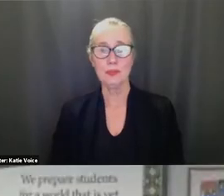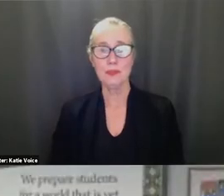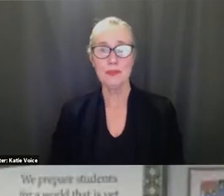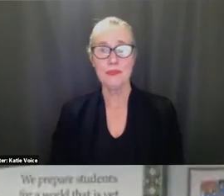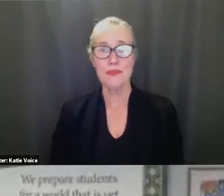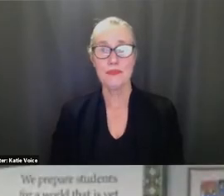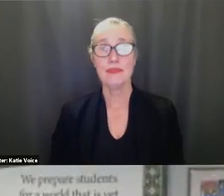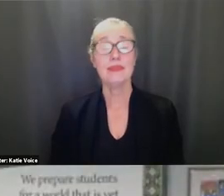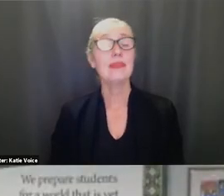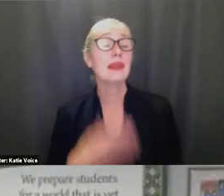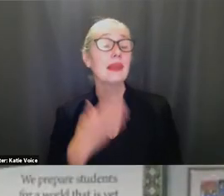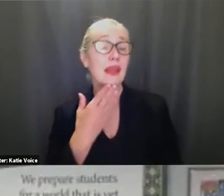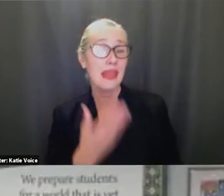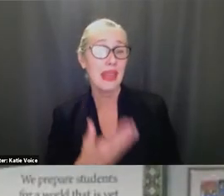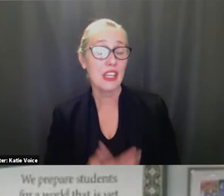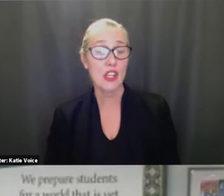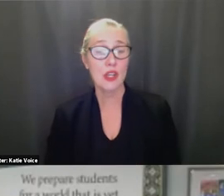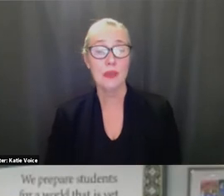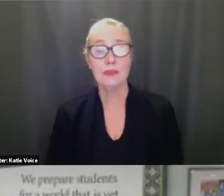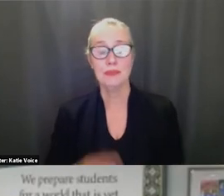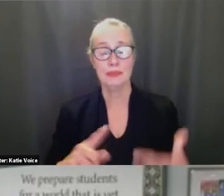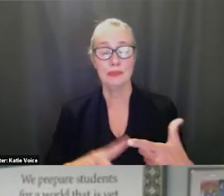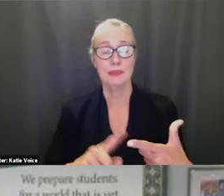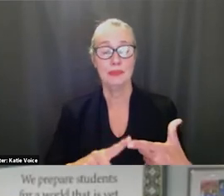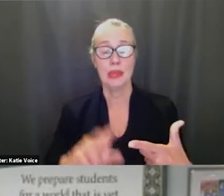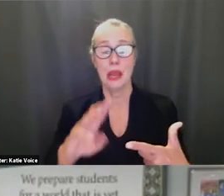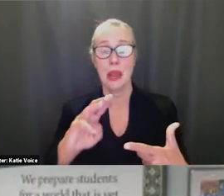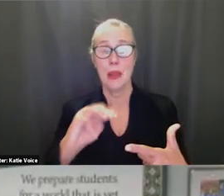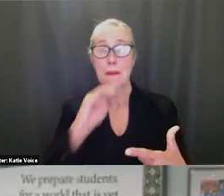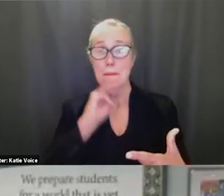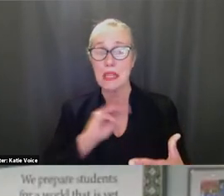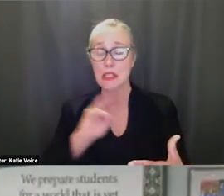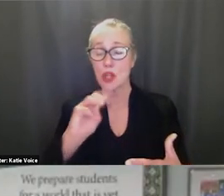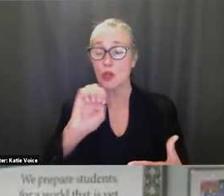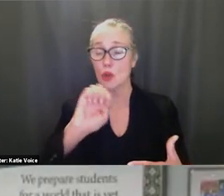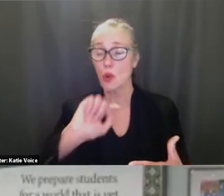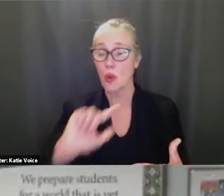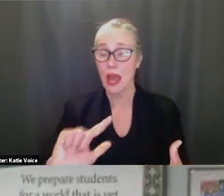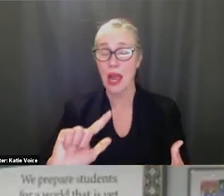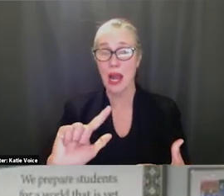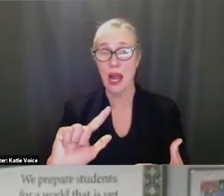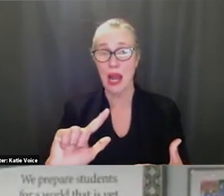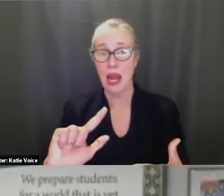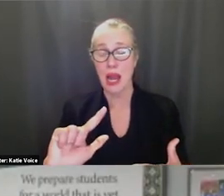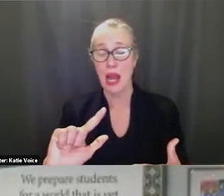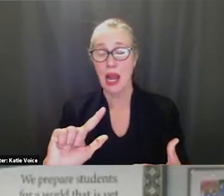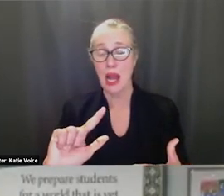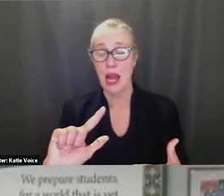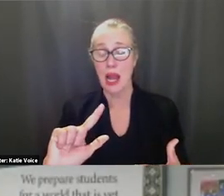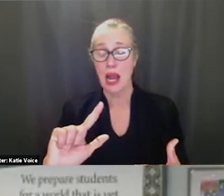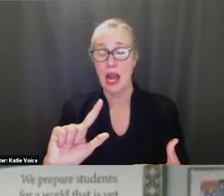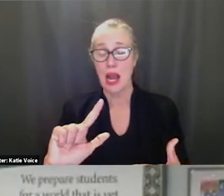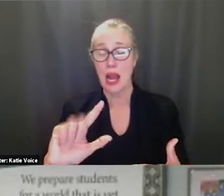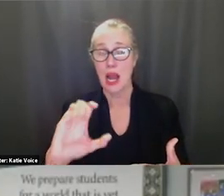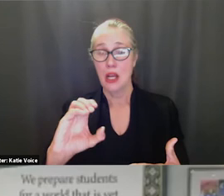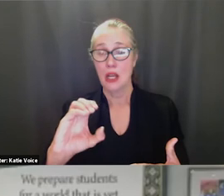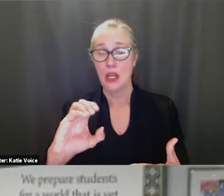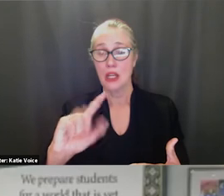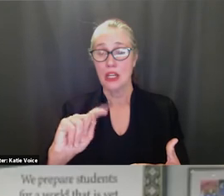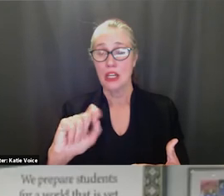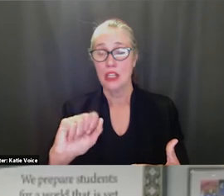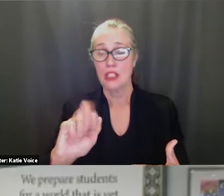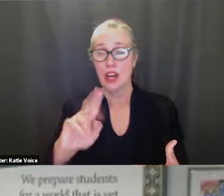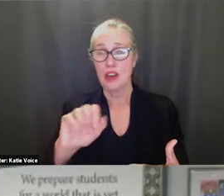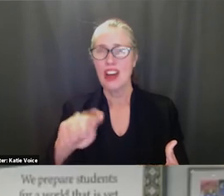thank you um miss noel cabrera can you please update your zoom account so that you are able to